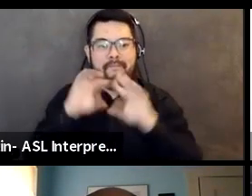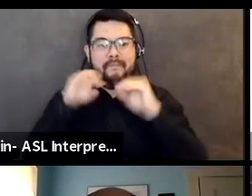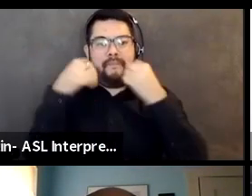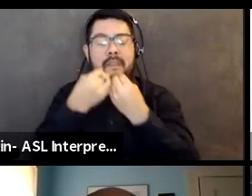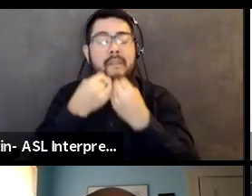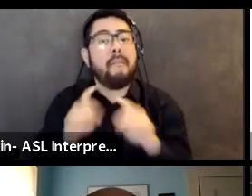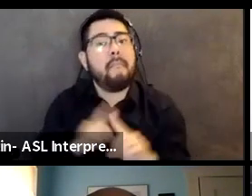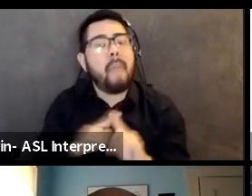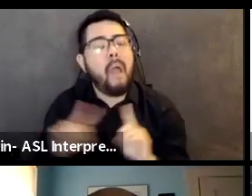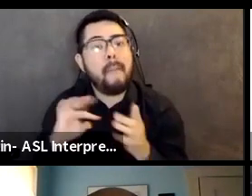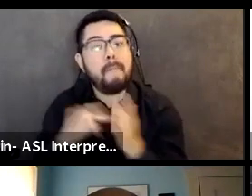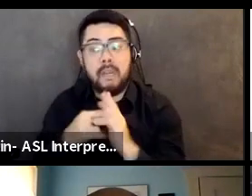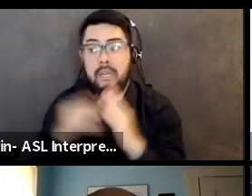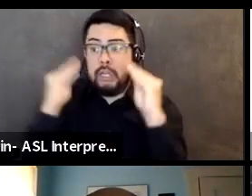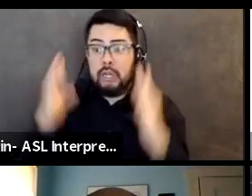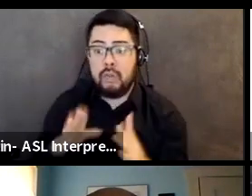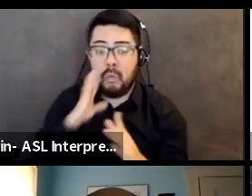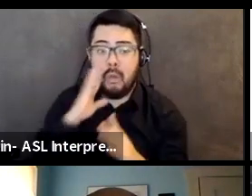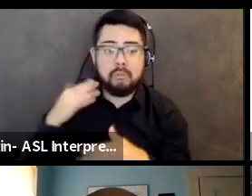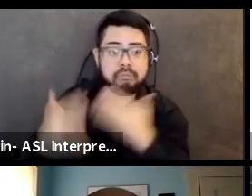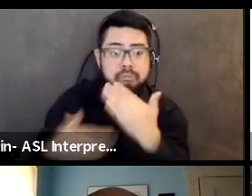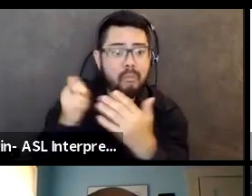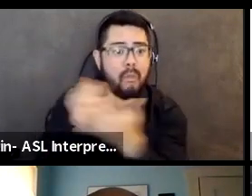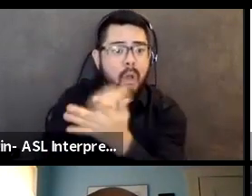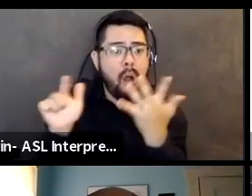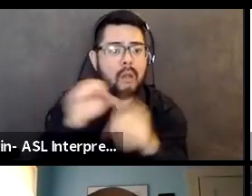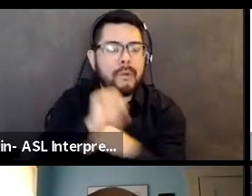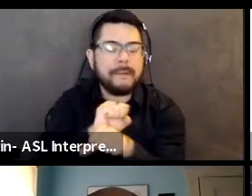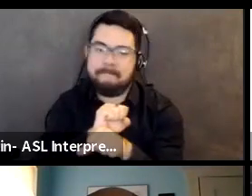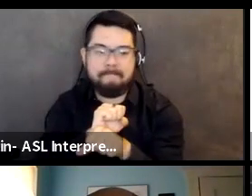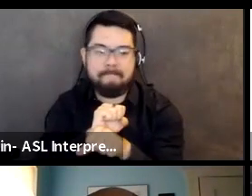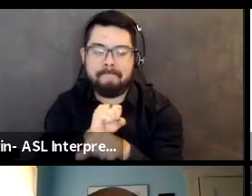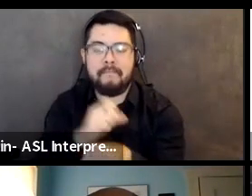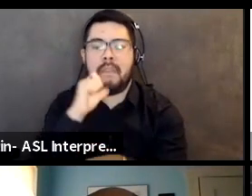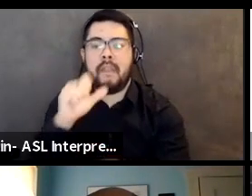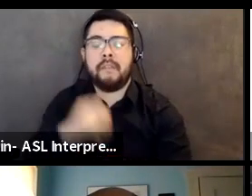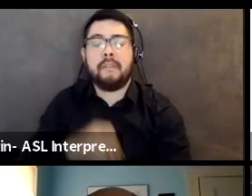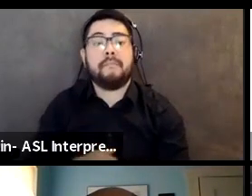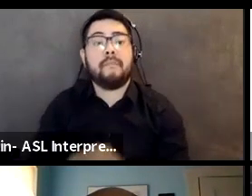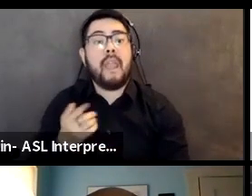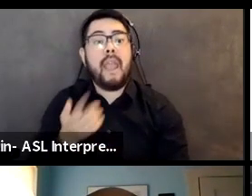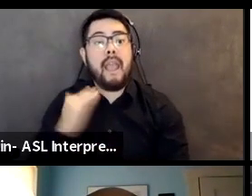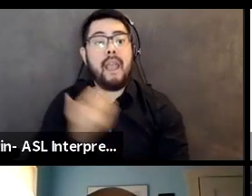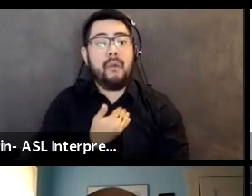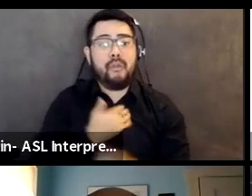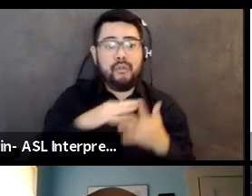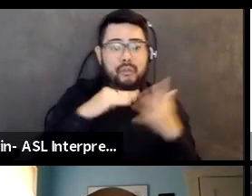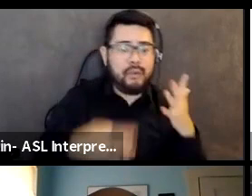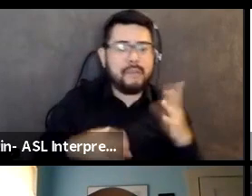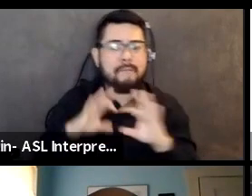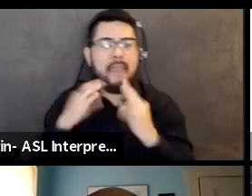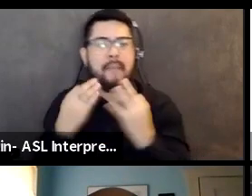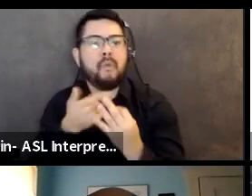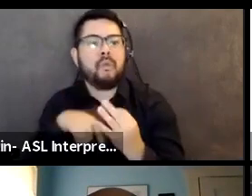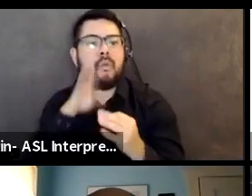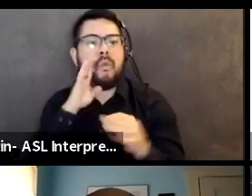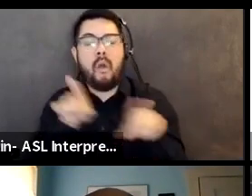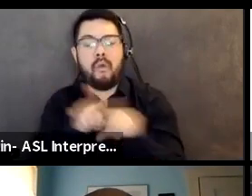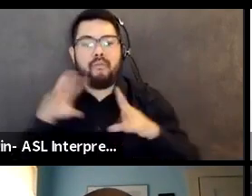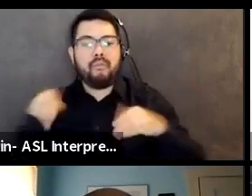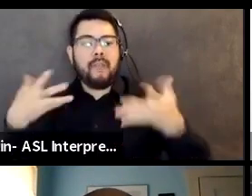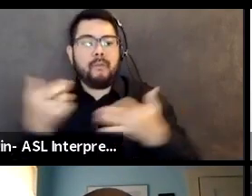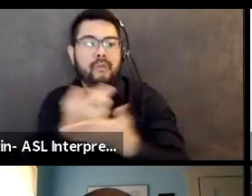with our educators we are also providing our students and families with the resources they need to navigate learning at